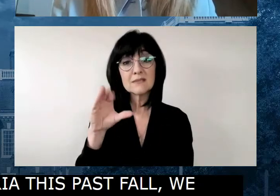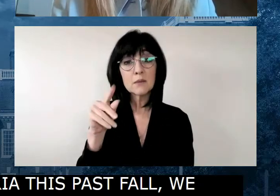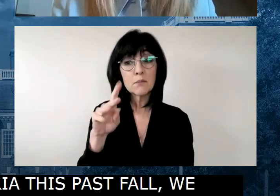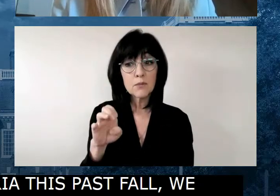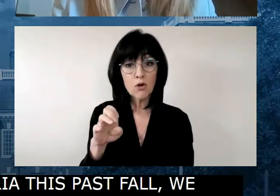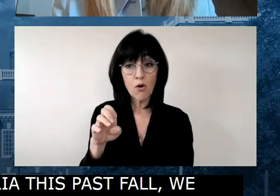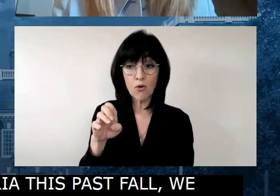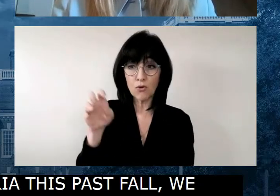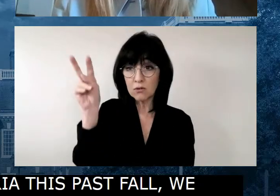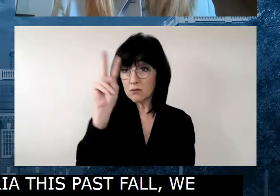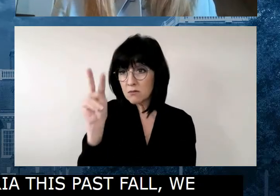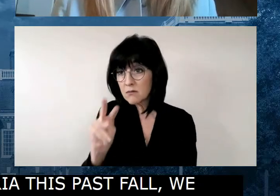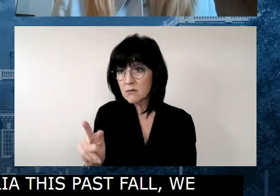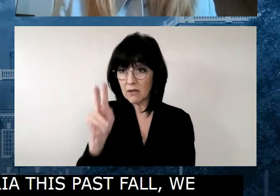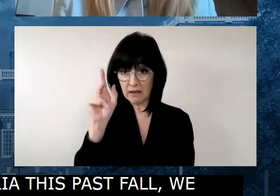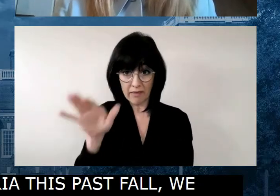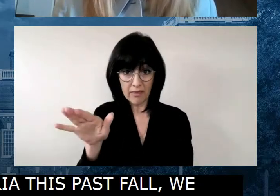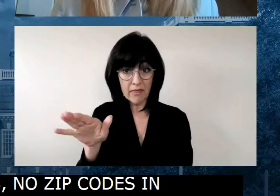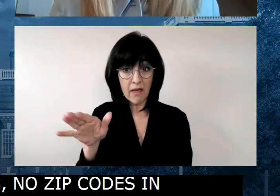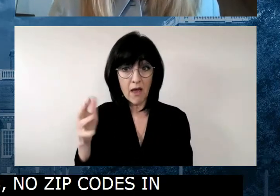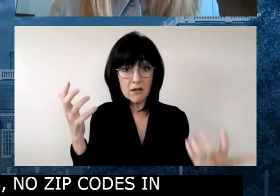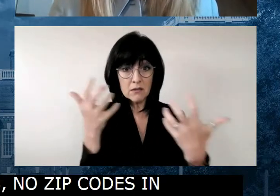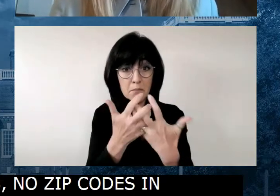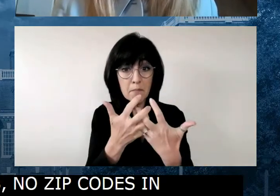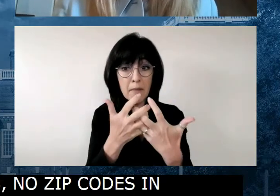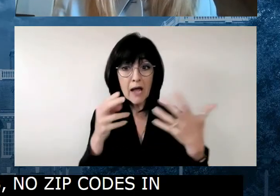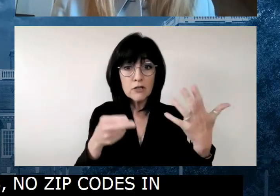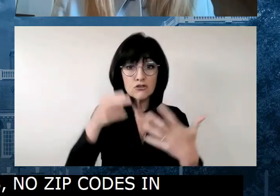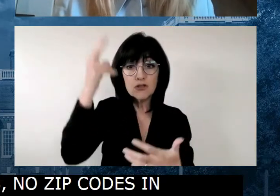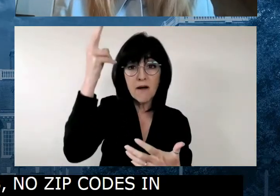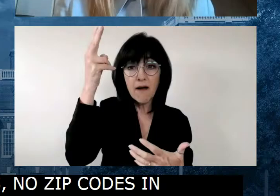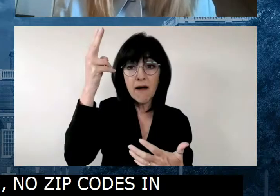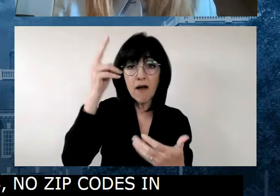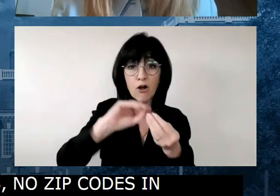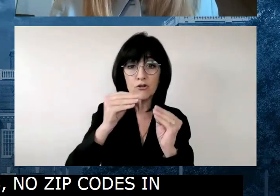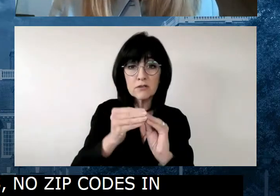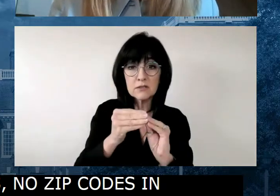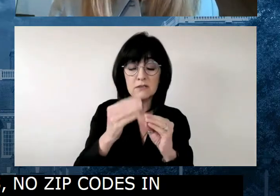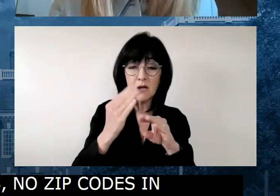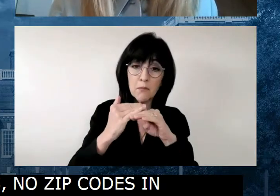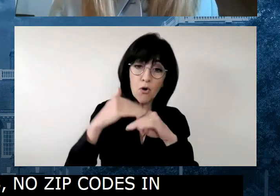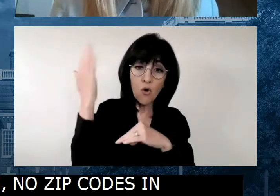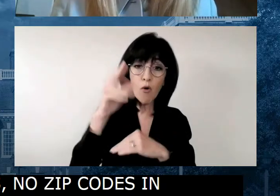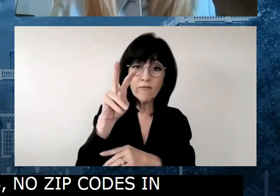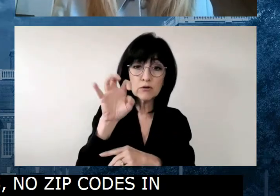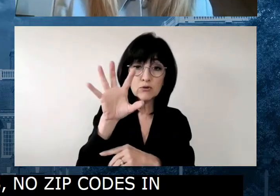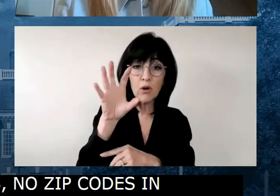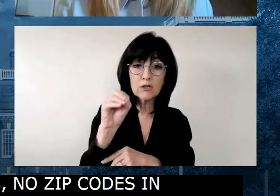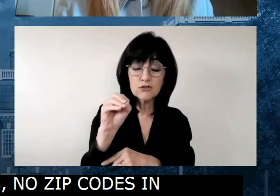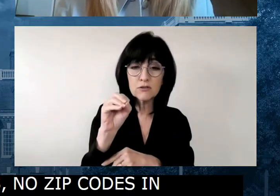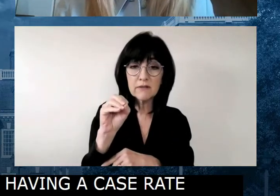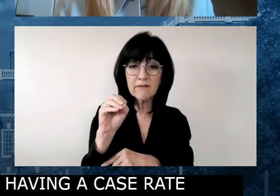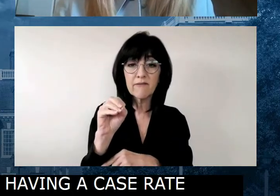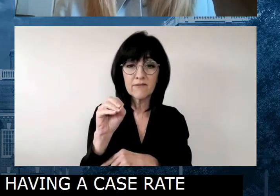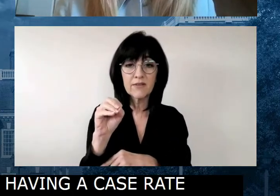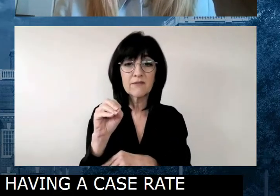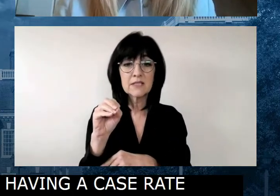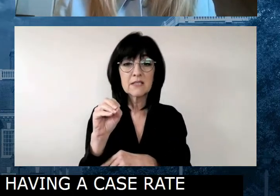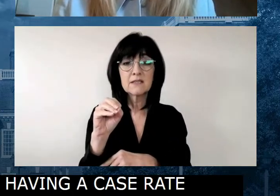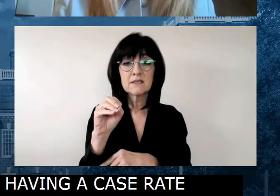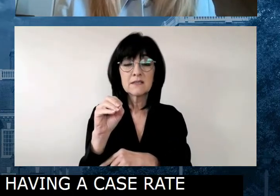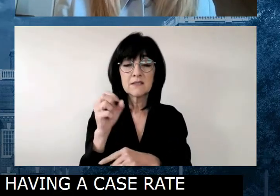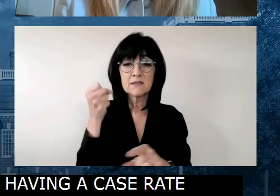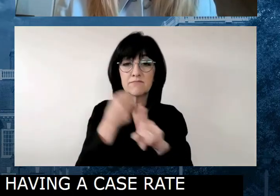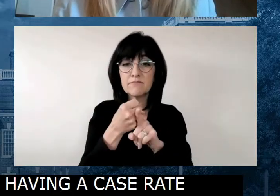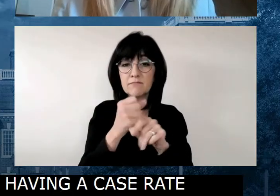the criteria for having a case rate higher than 250 cases per 100K people,